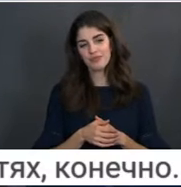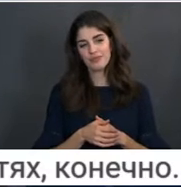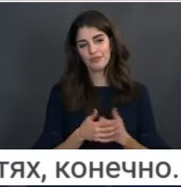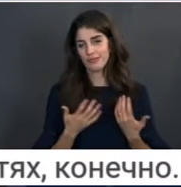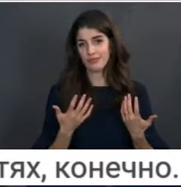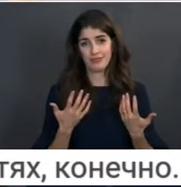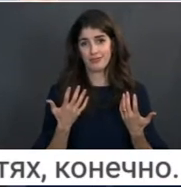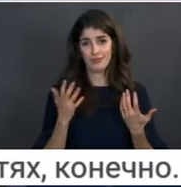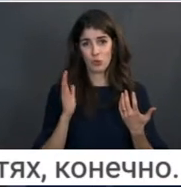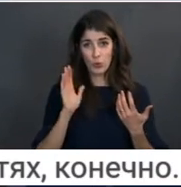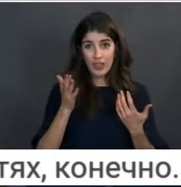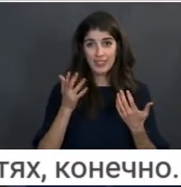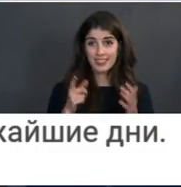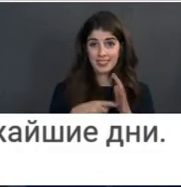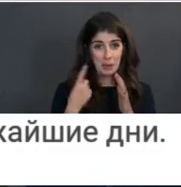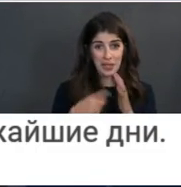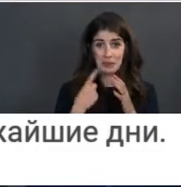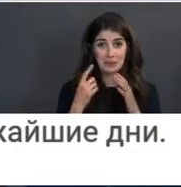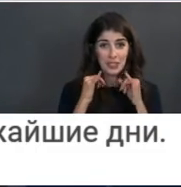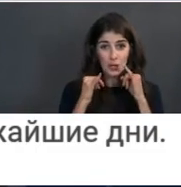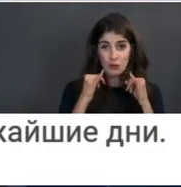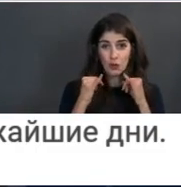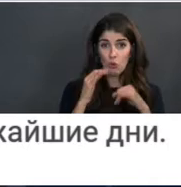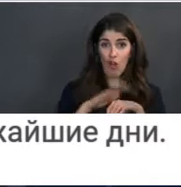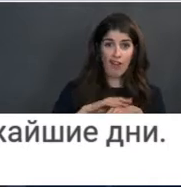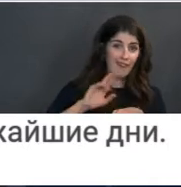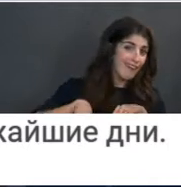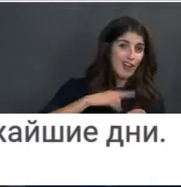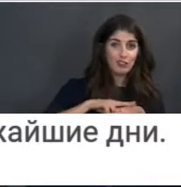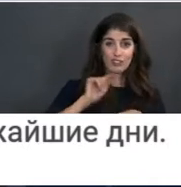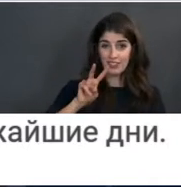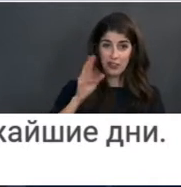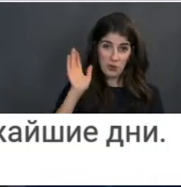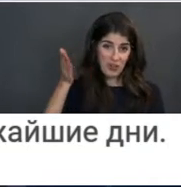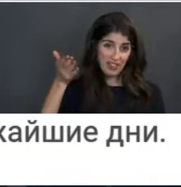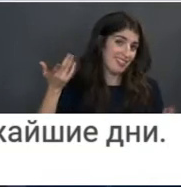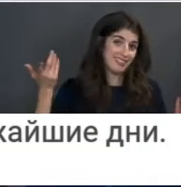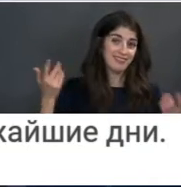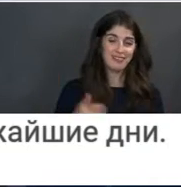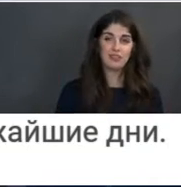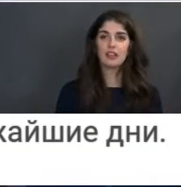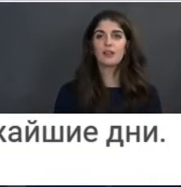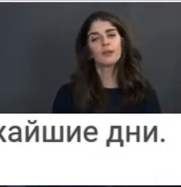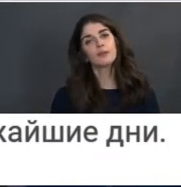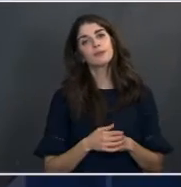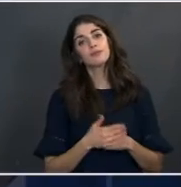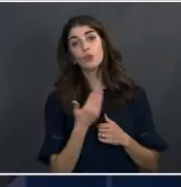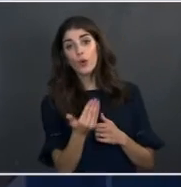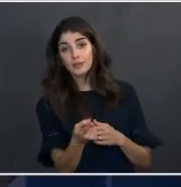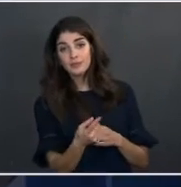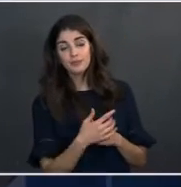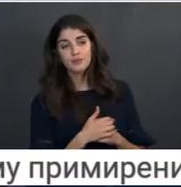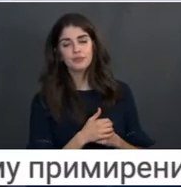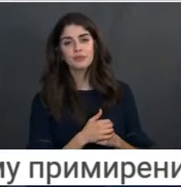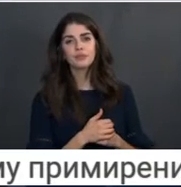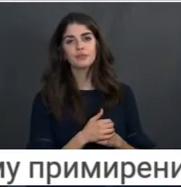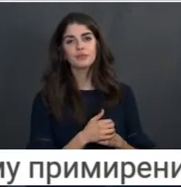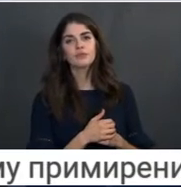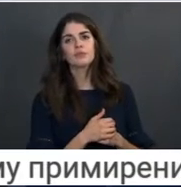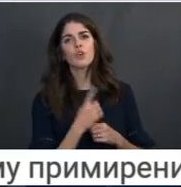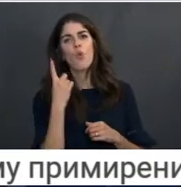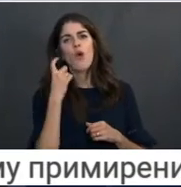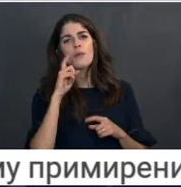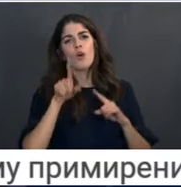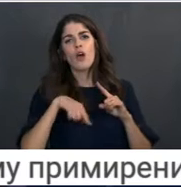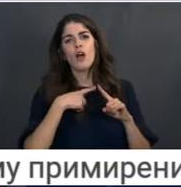including on national networks, of course, and that will continue in the days ahead. Go ahead. One more